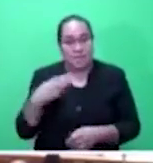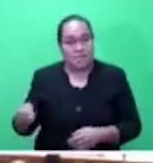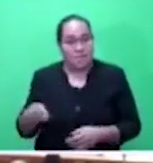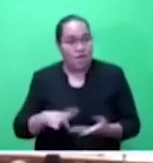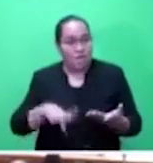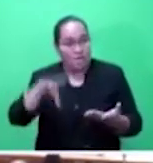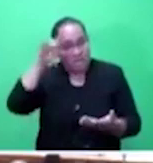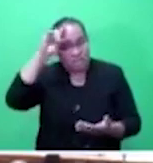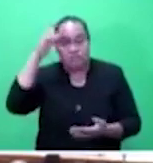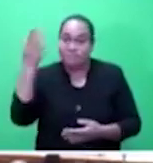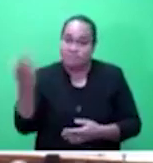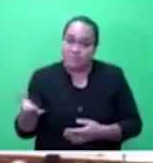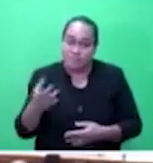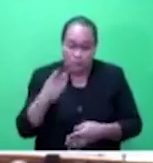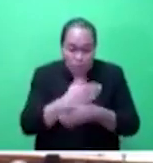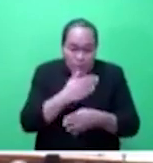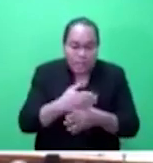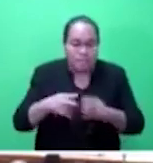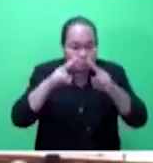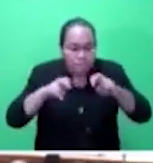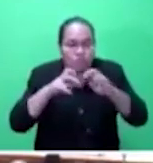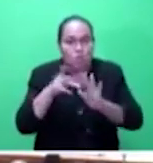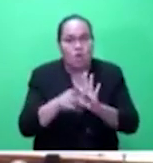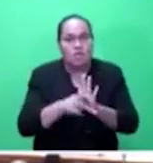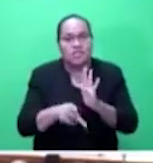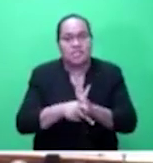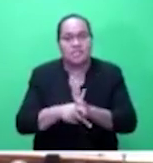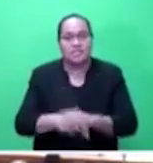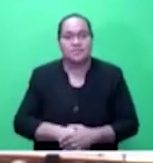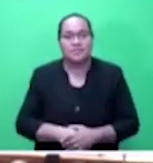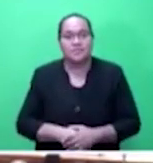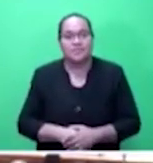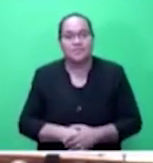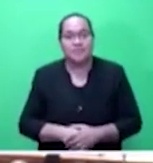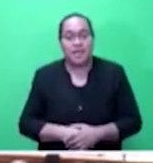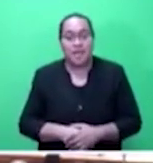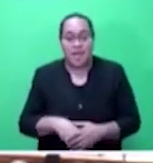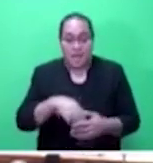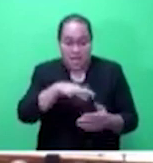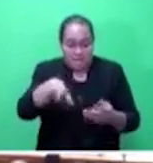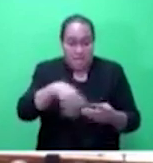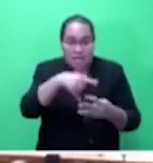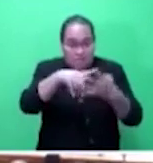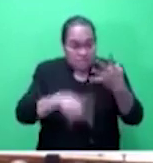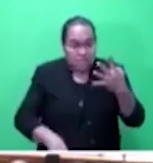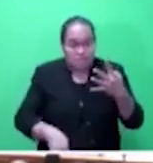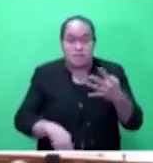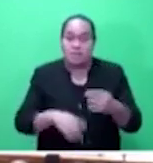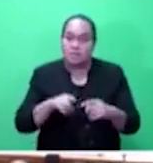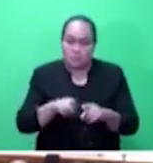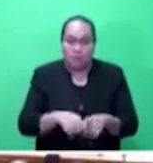working on a number of policy initiatives in this respect. Mr. Speaker, sir, these are the most